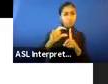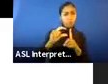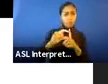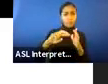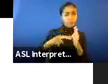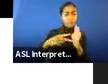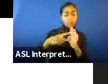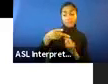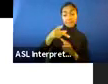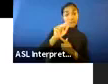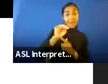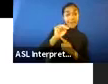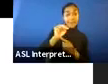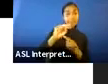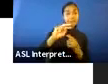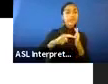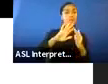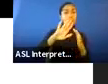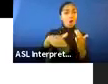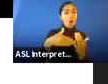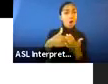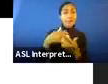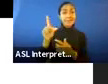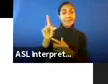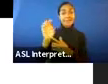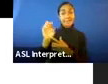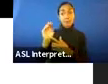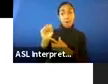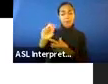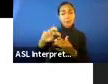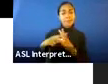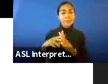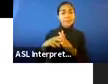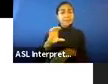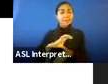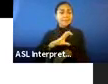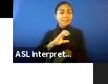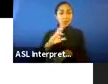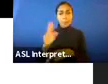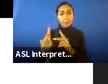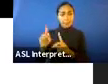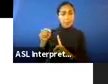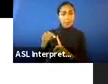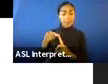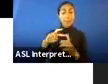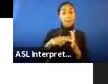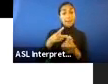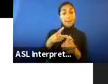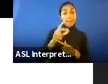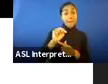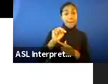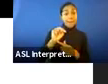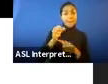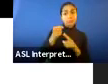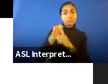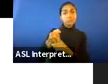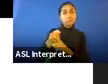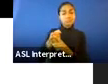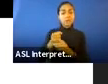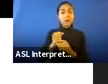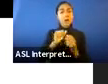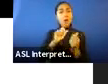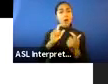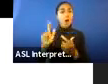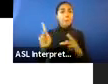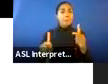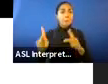demos meaning people or citizen. So pandemic is something that affects all people. And we